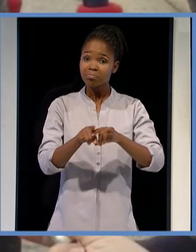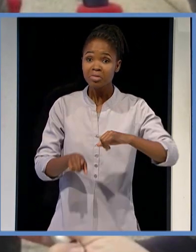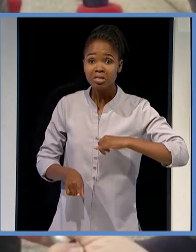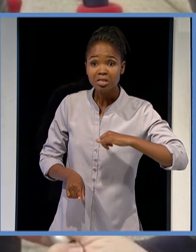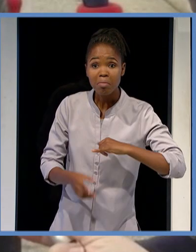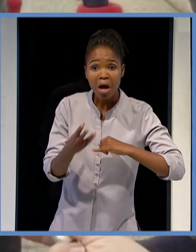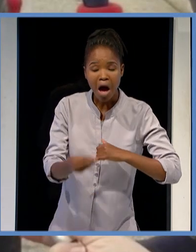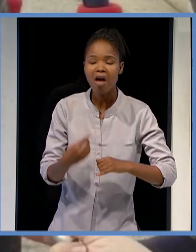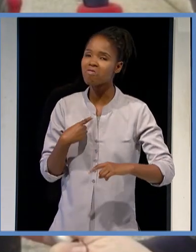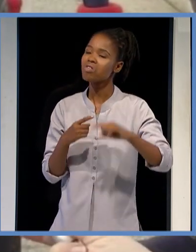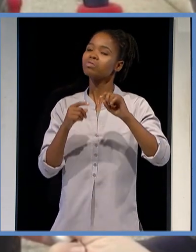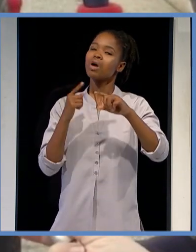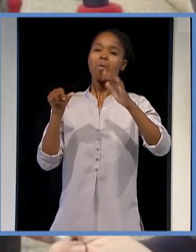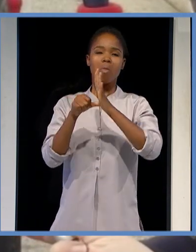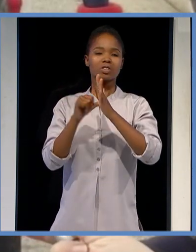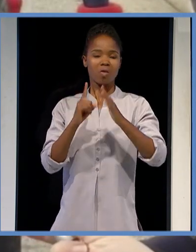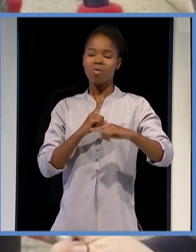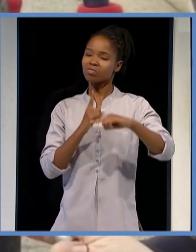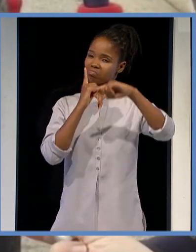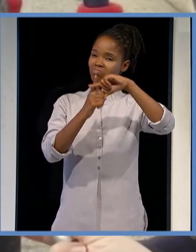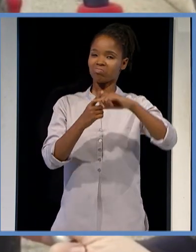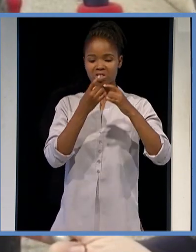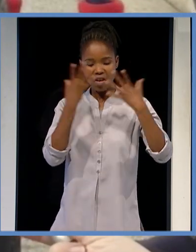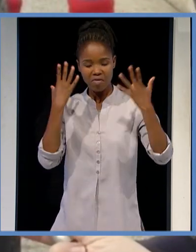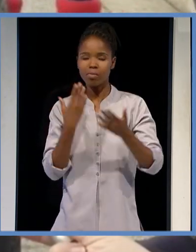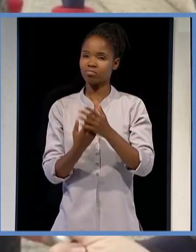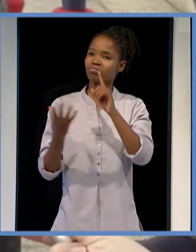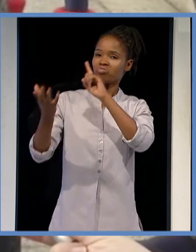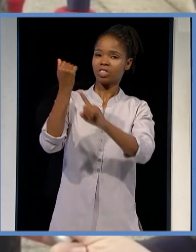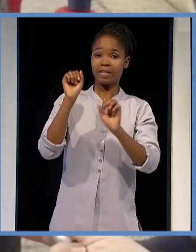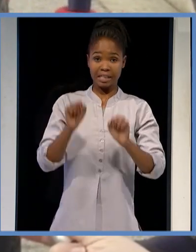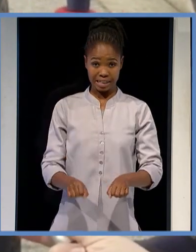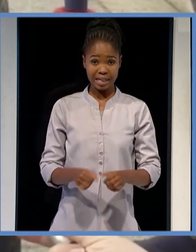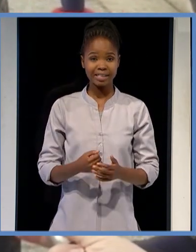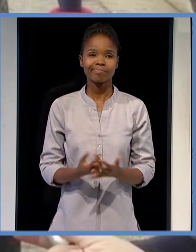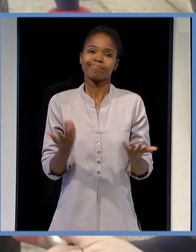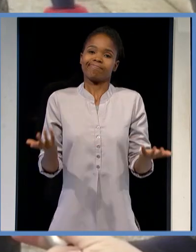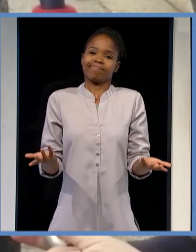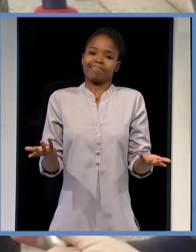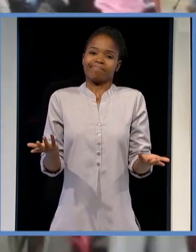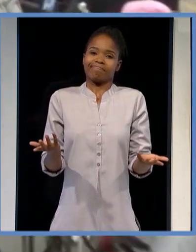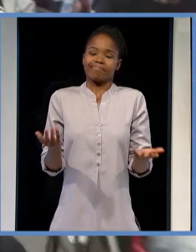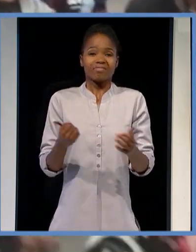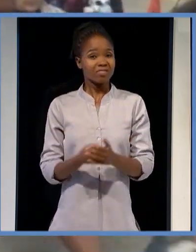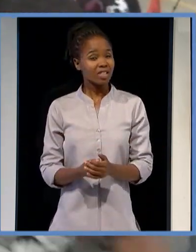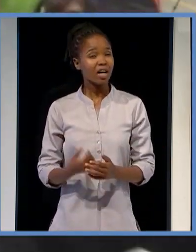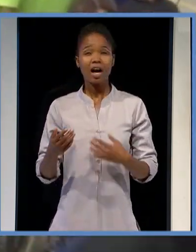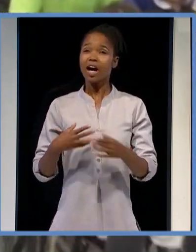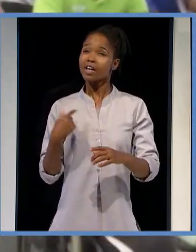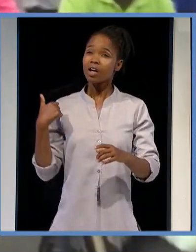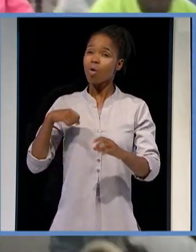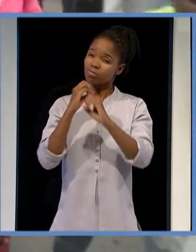is there's always a way around your disability no matter what. And I mean, if you really want to